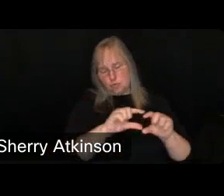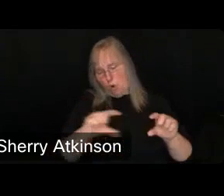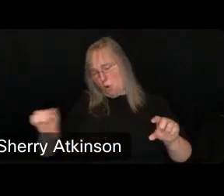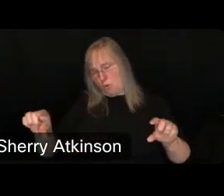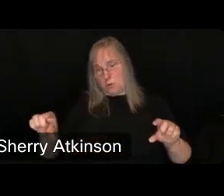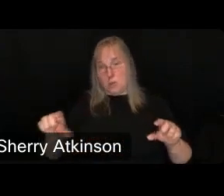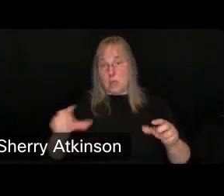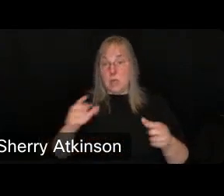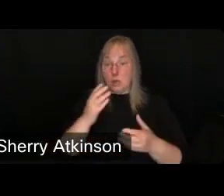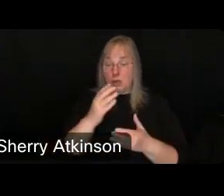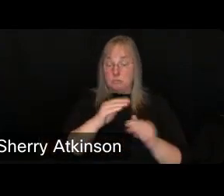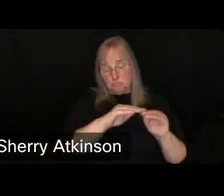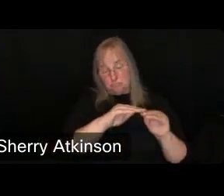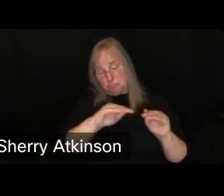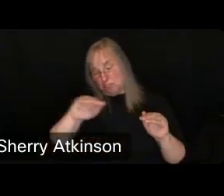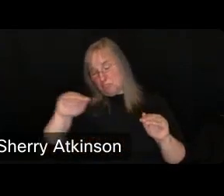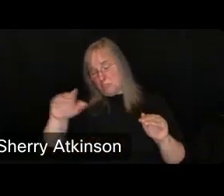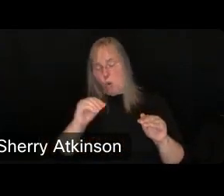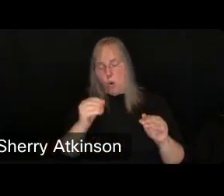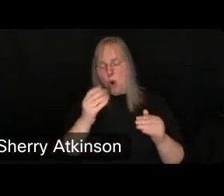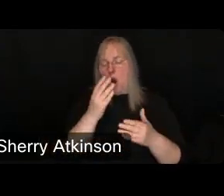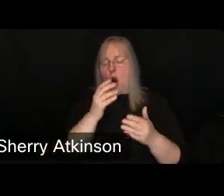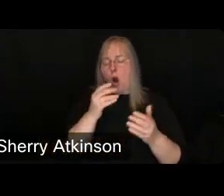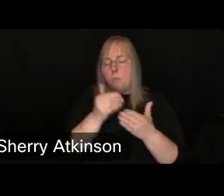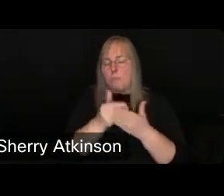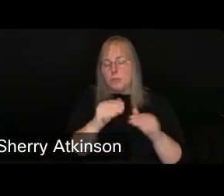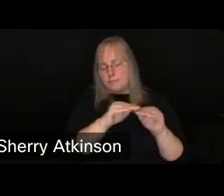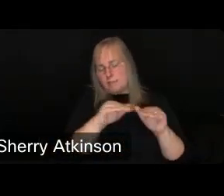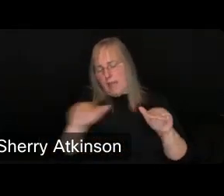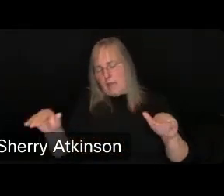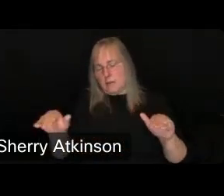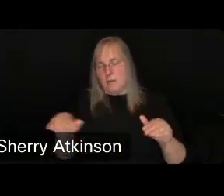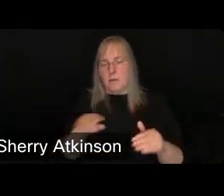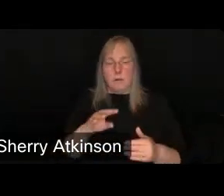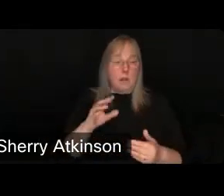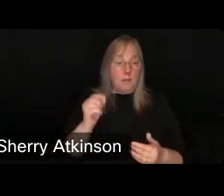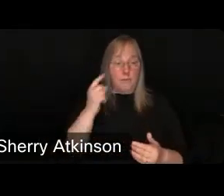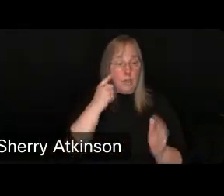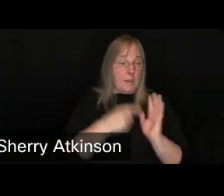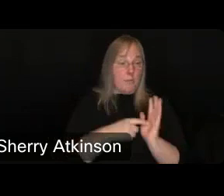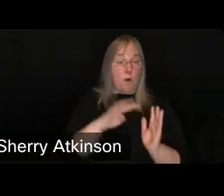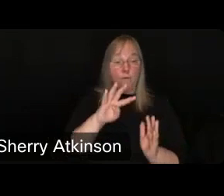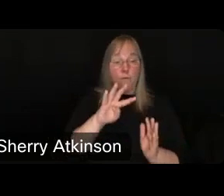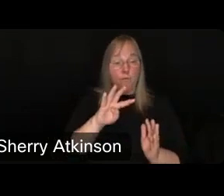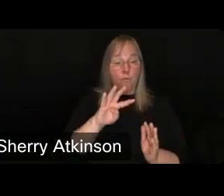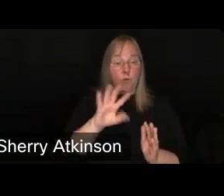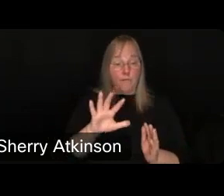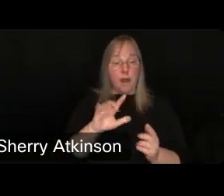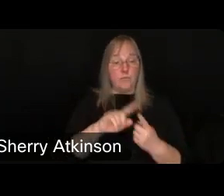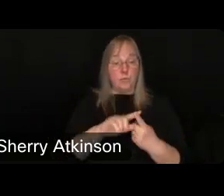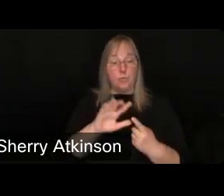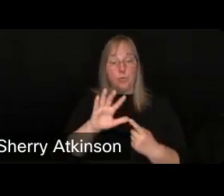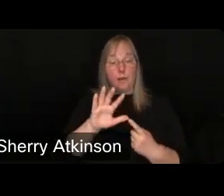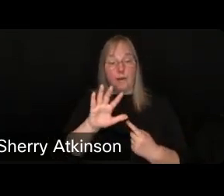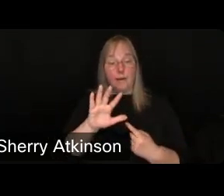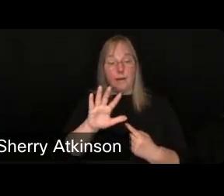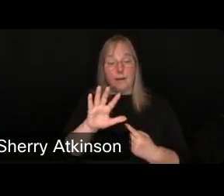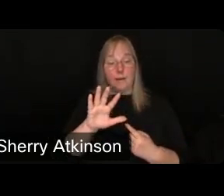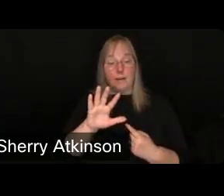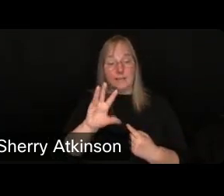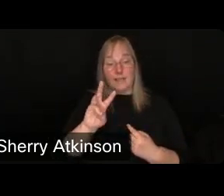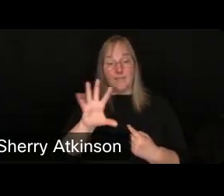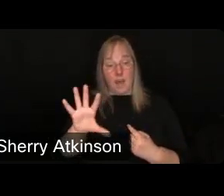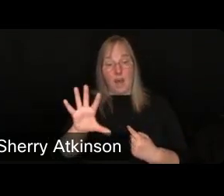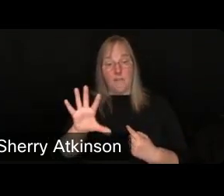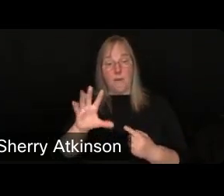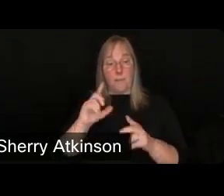flat. But the 45 or 65 plus there, these are the groups that are showing much bigger growth there. But again, this